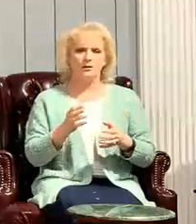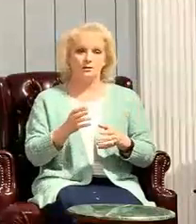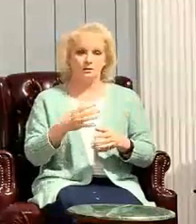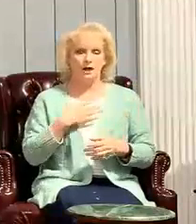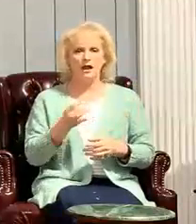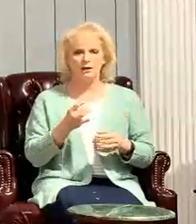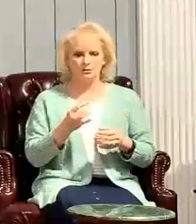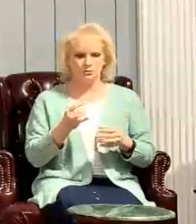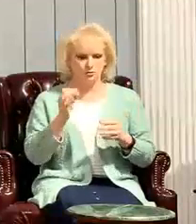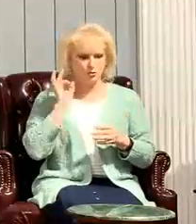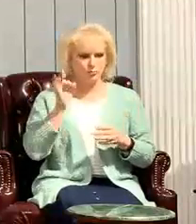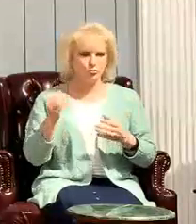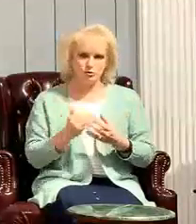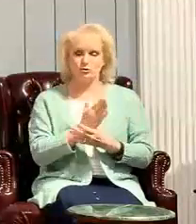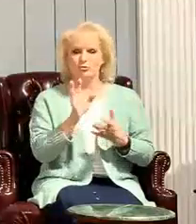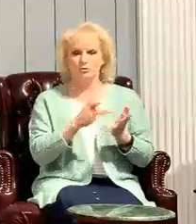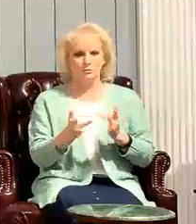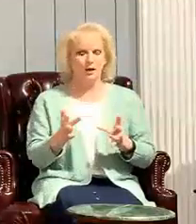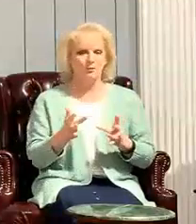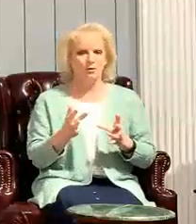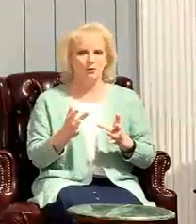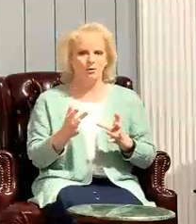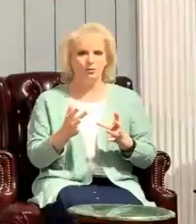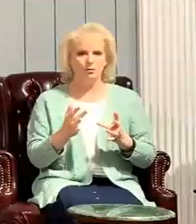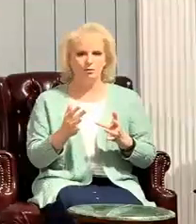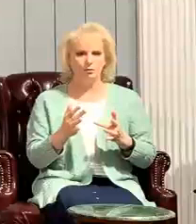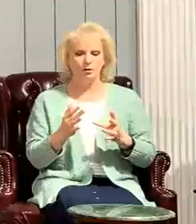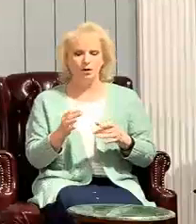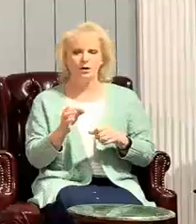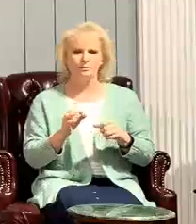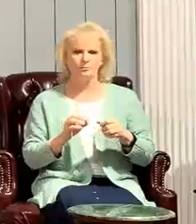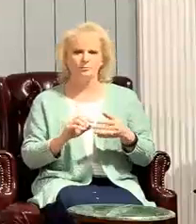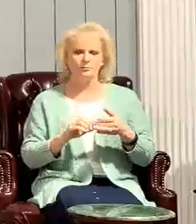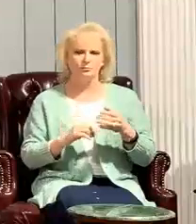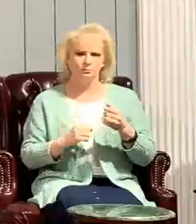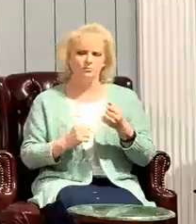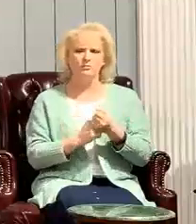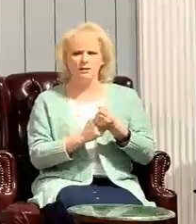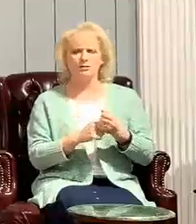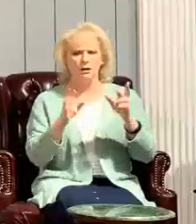every year, based on a subject or a topic. But I just preach through the Bible every year,